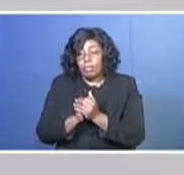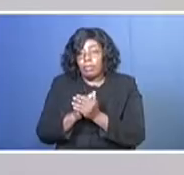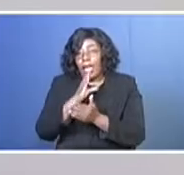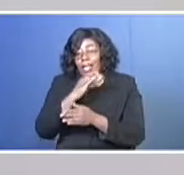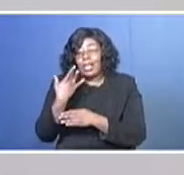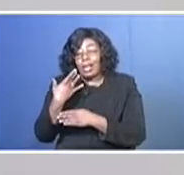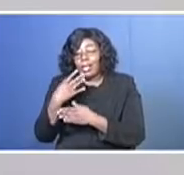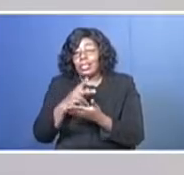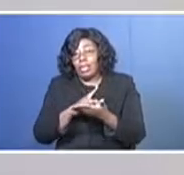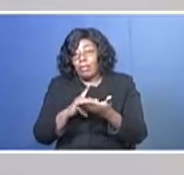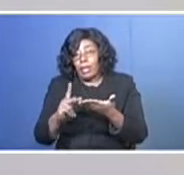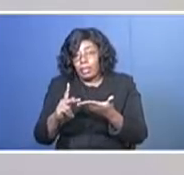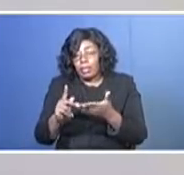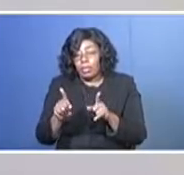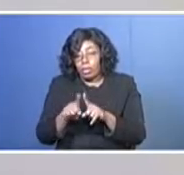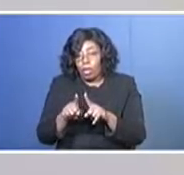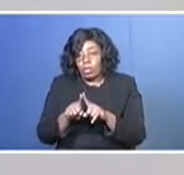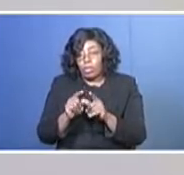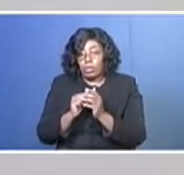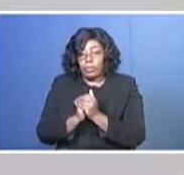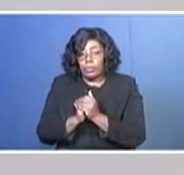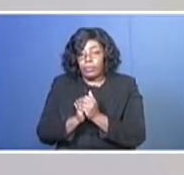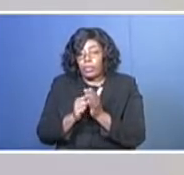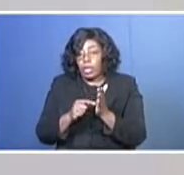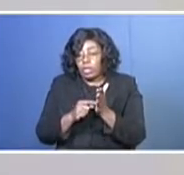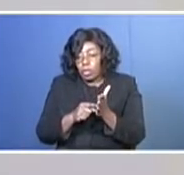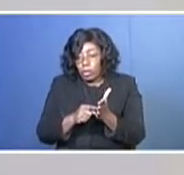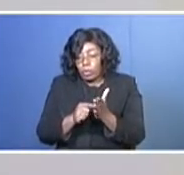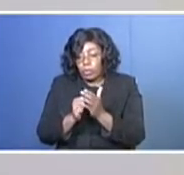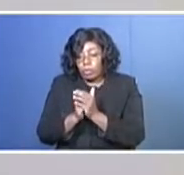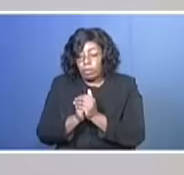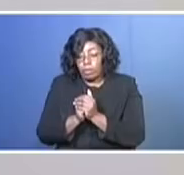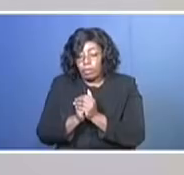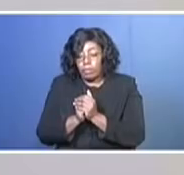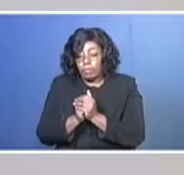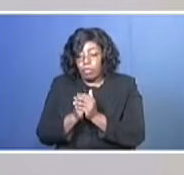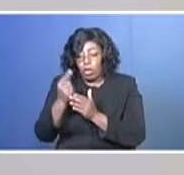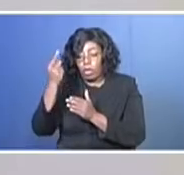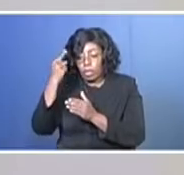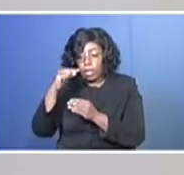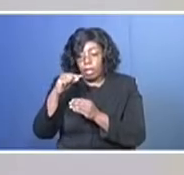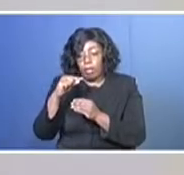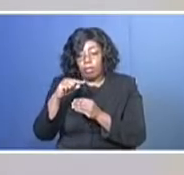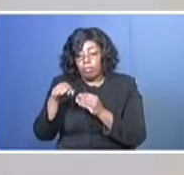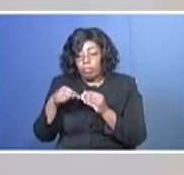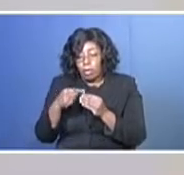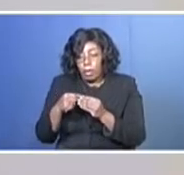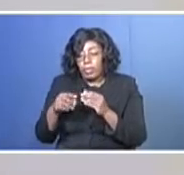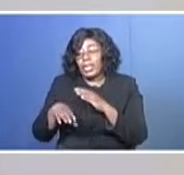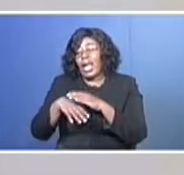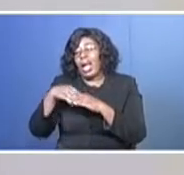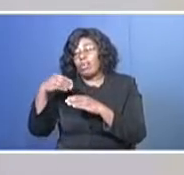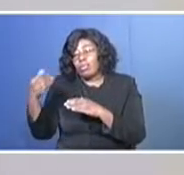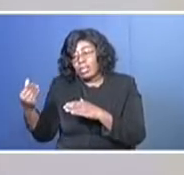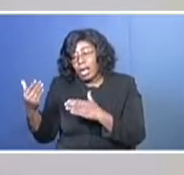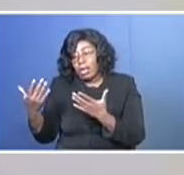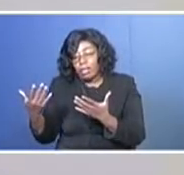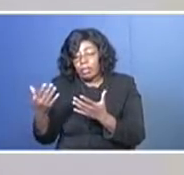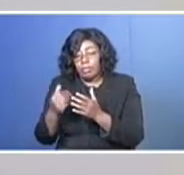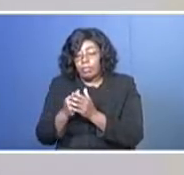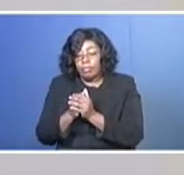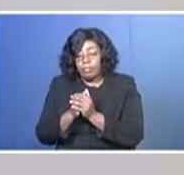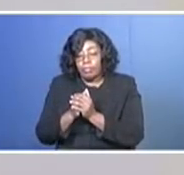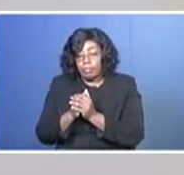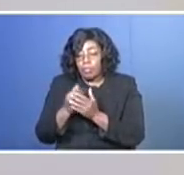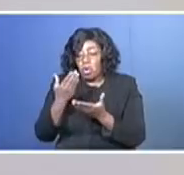pencils on paper, and this work signifies, or if you could think of being at like an outdoor family picnic and you're in